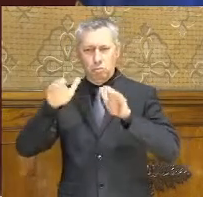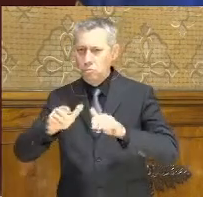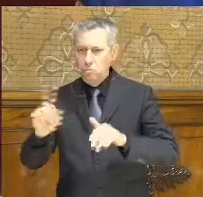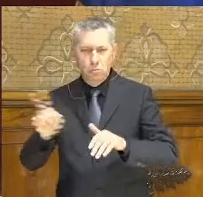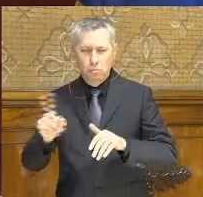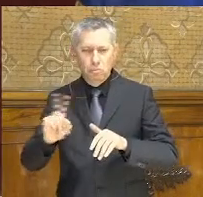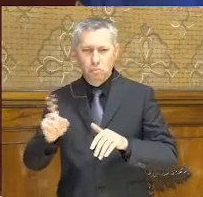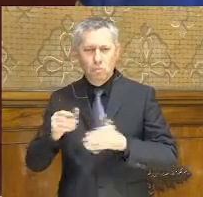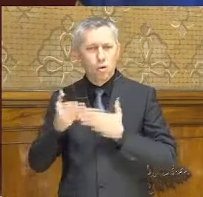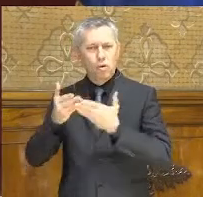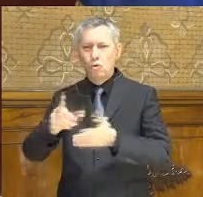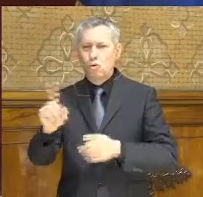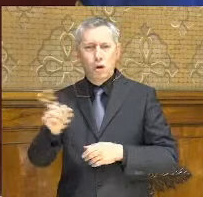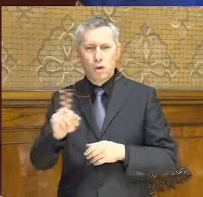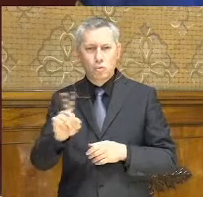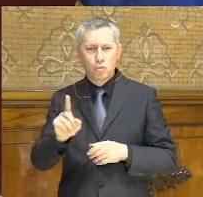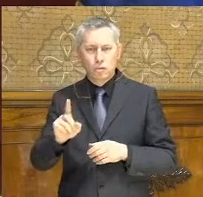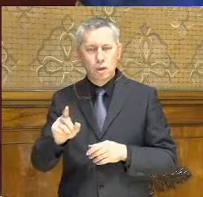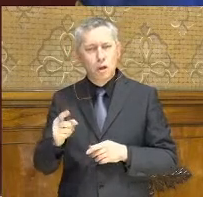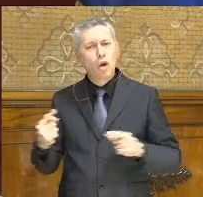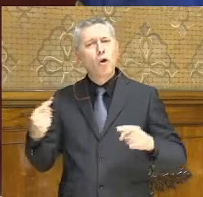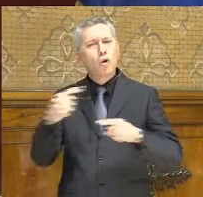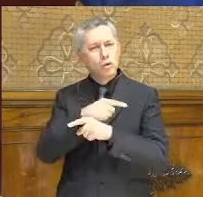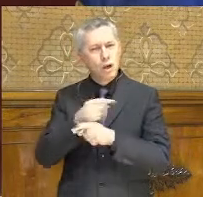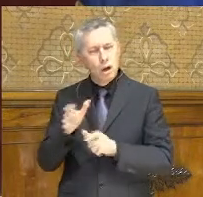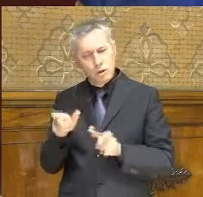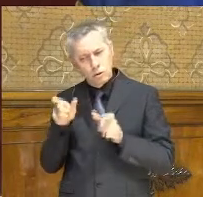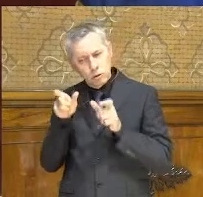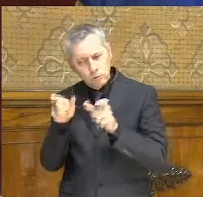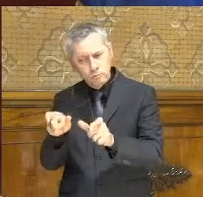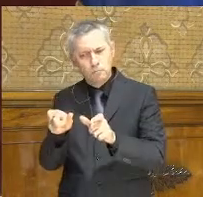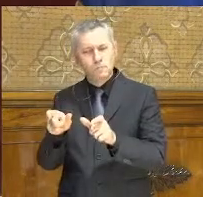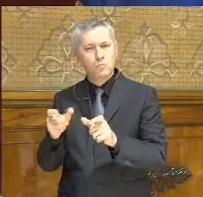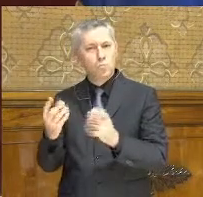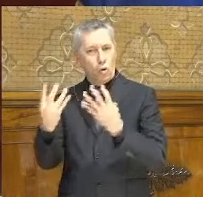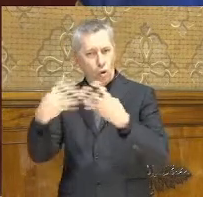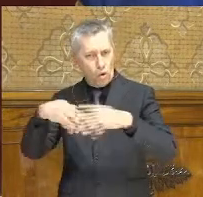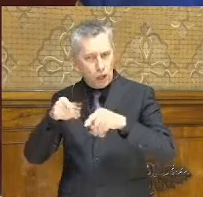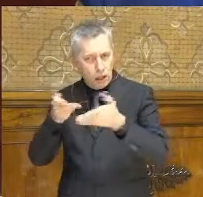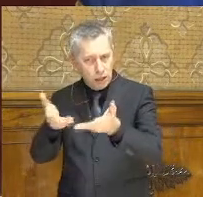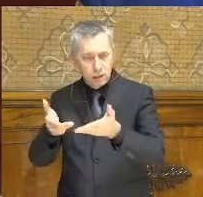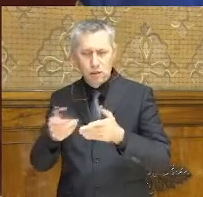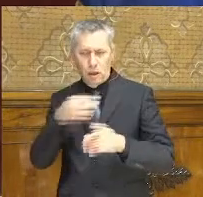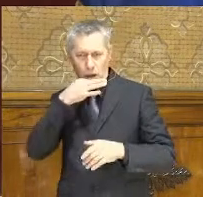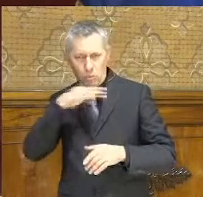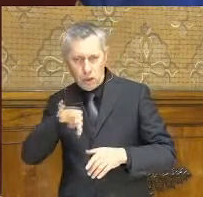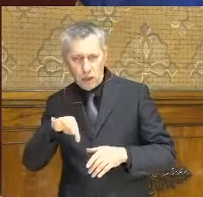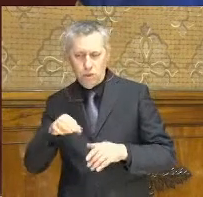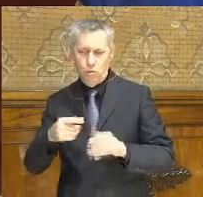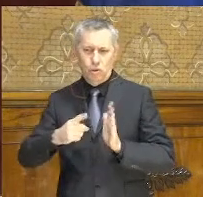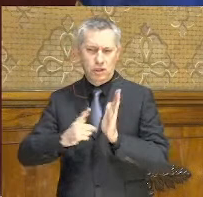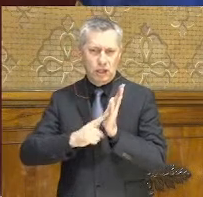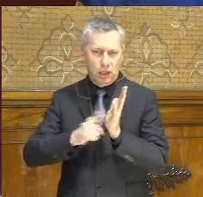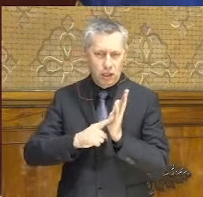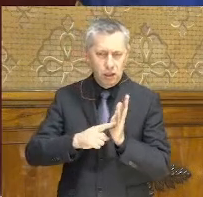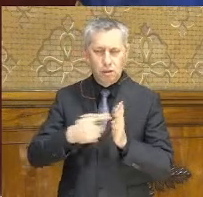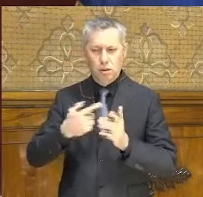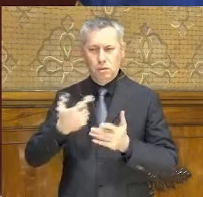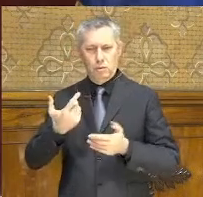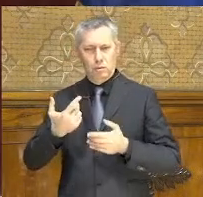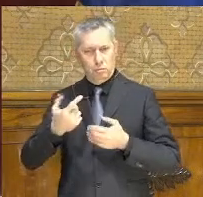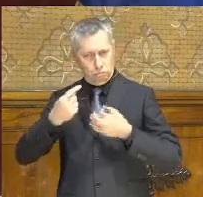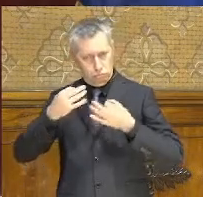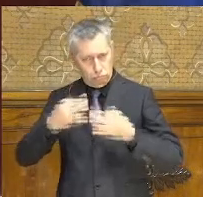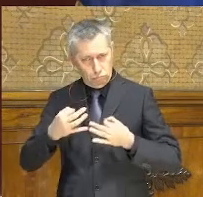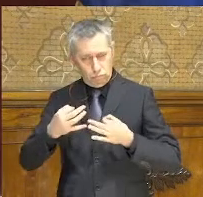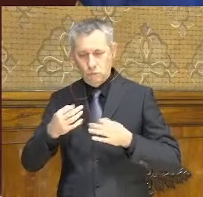policing them to stop their ability to organize in the interests of their rights and responsibilities. This